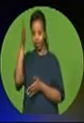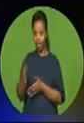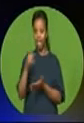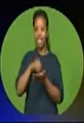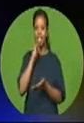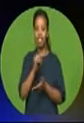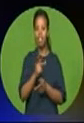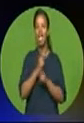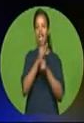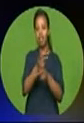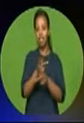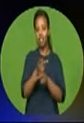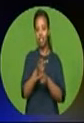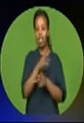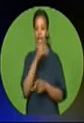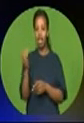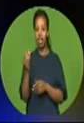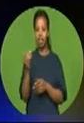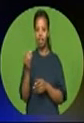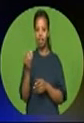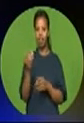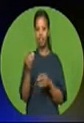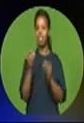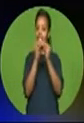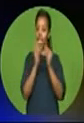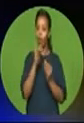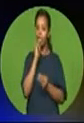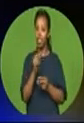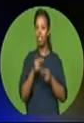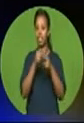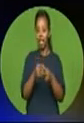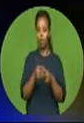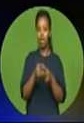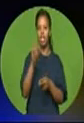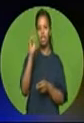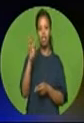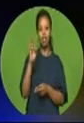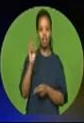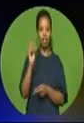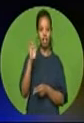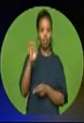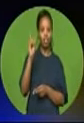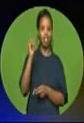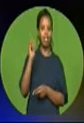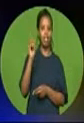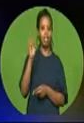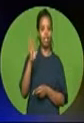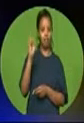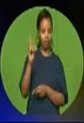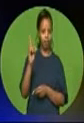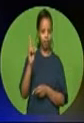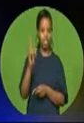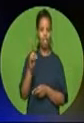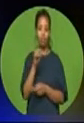it is a credit and the account is said to be credited. The abbreviations